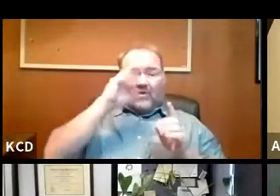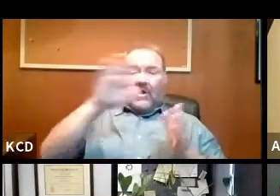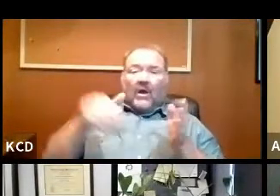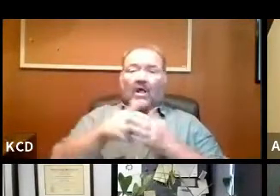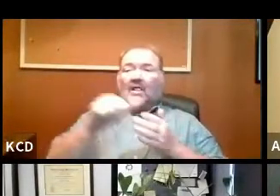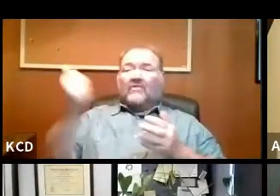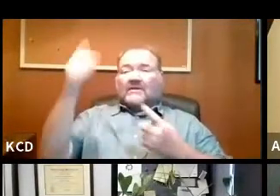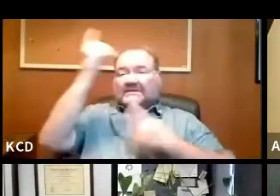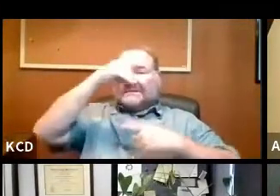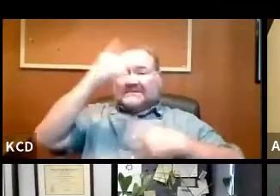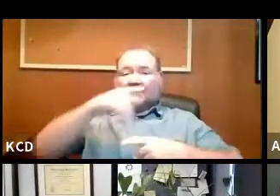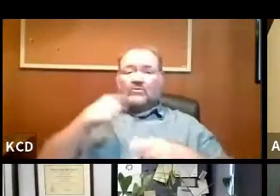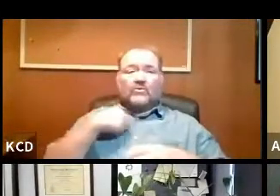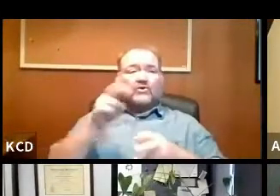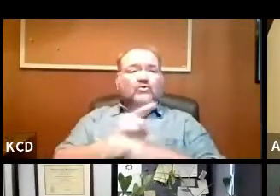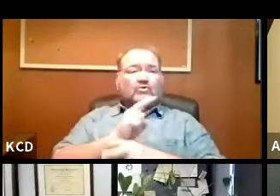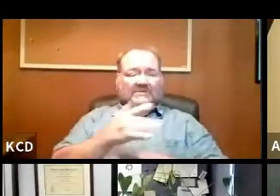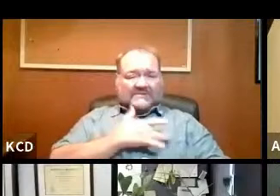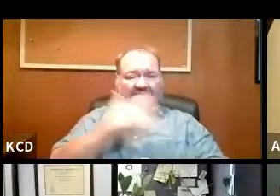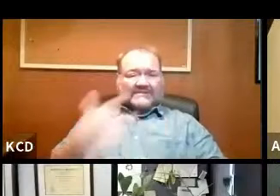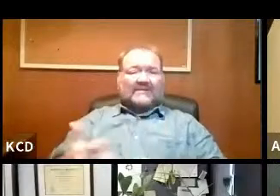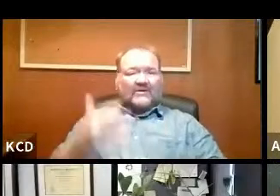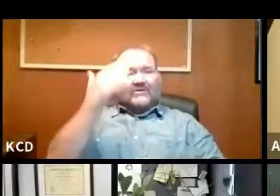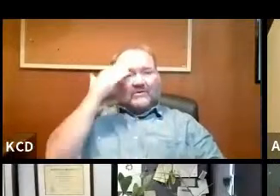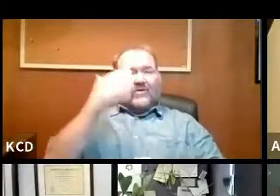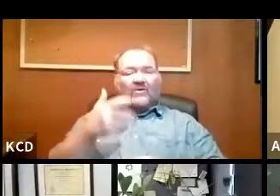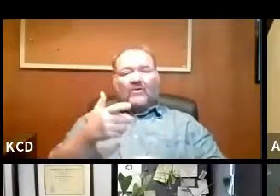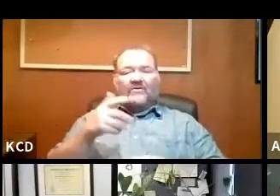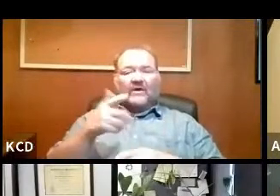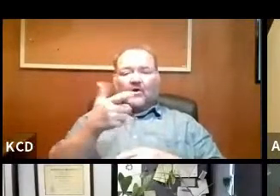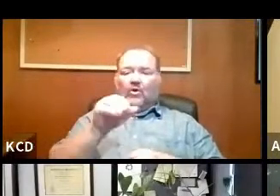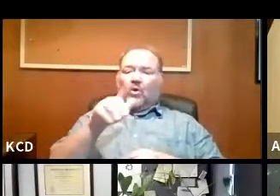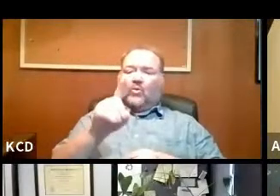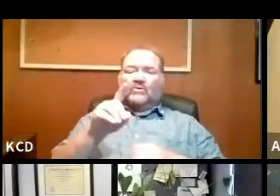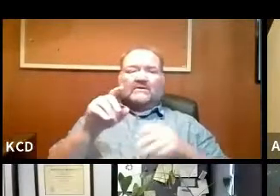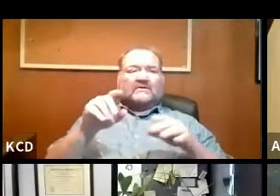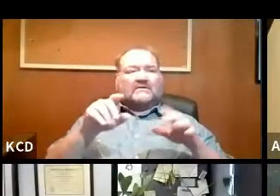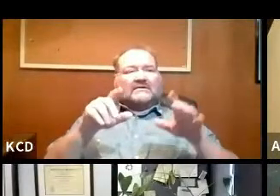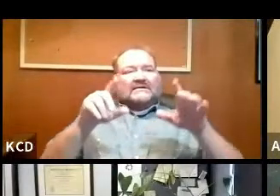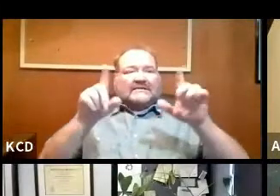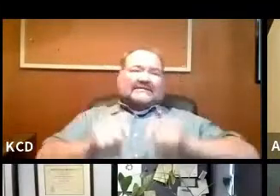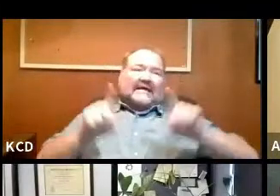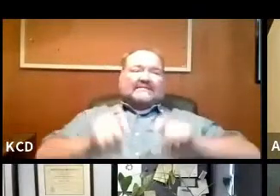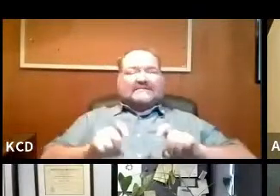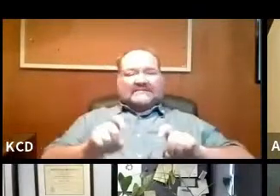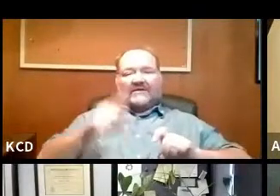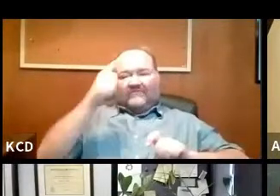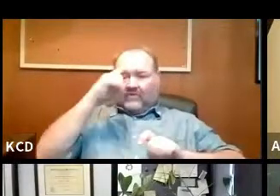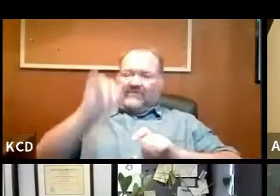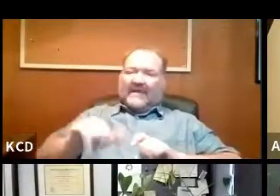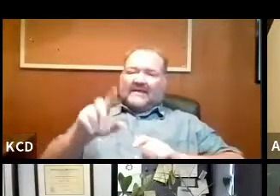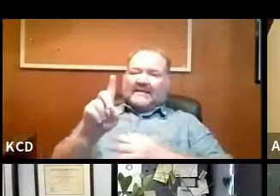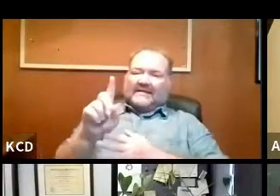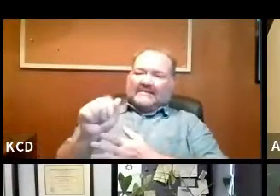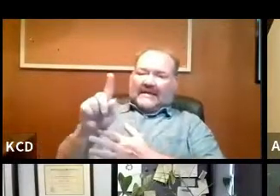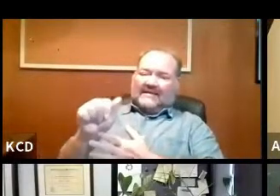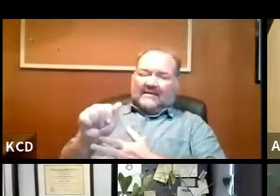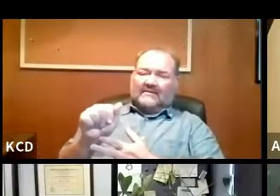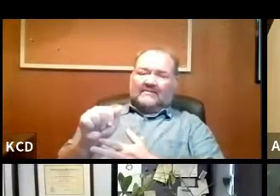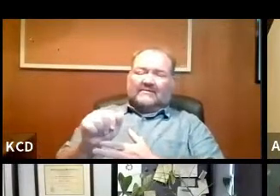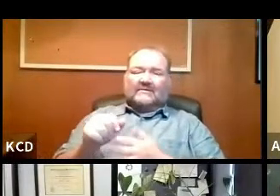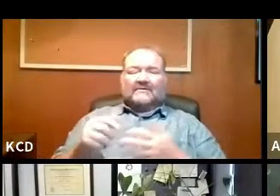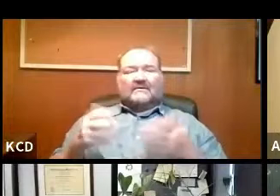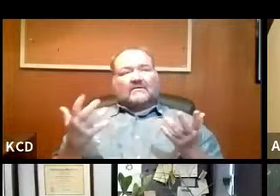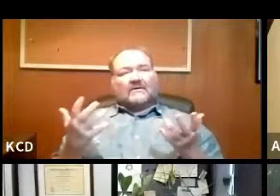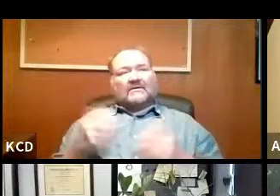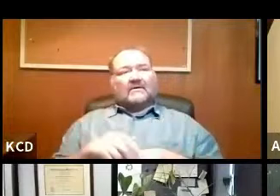diseases that we use, we tend to use the gold standard test for whatever that is for our surveillance data. And